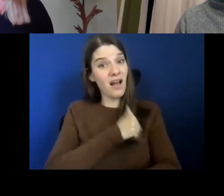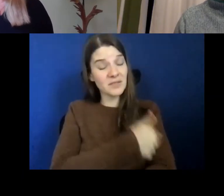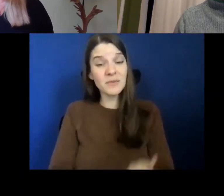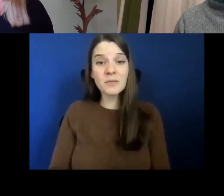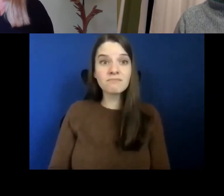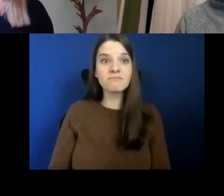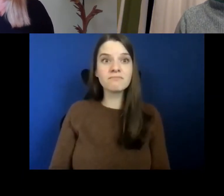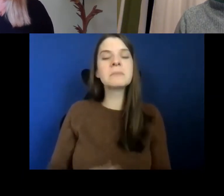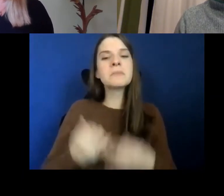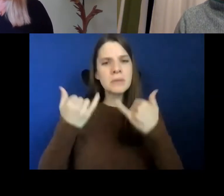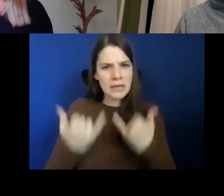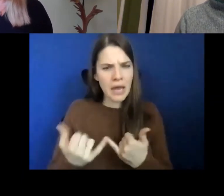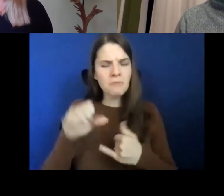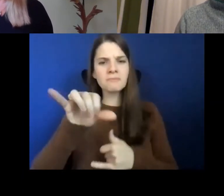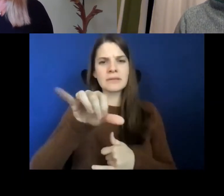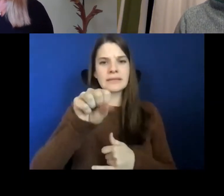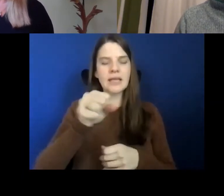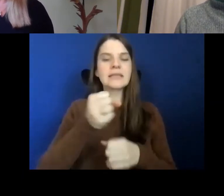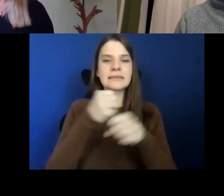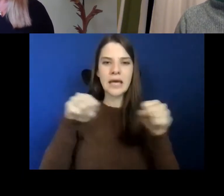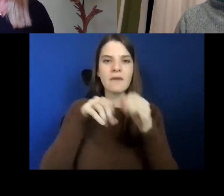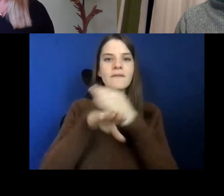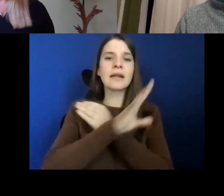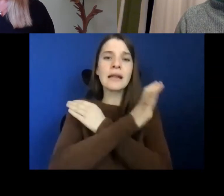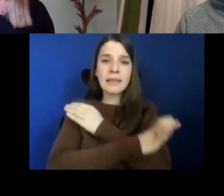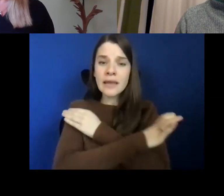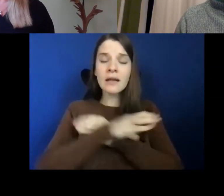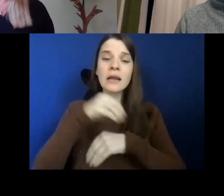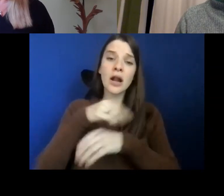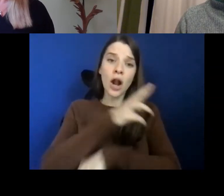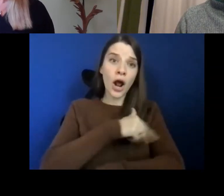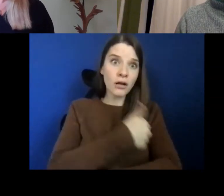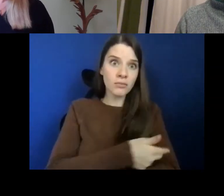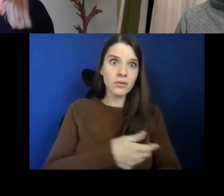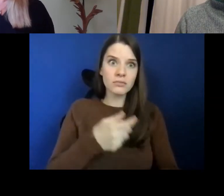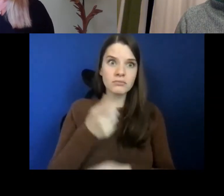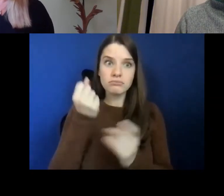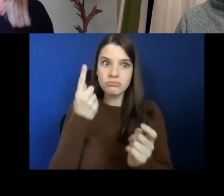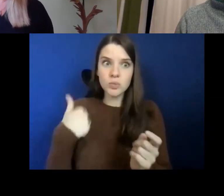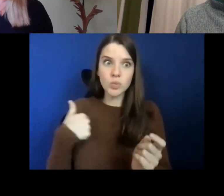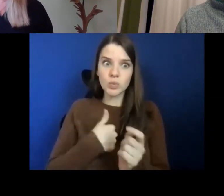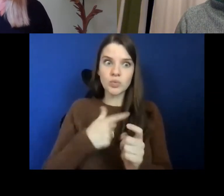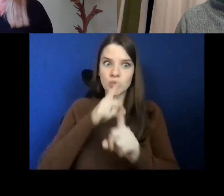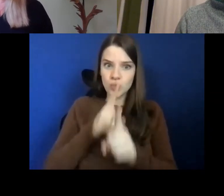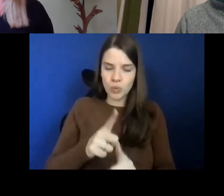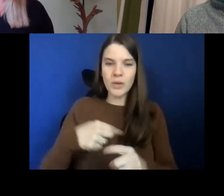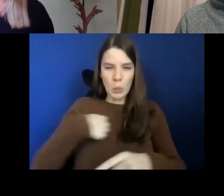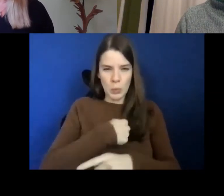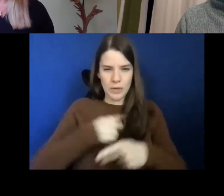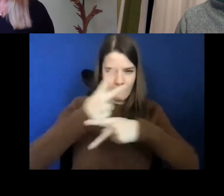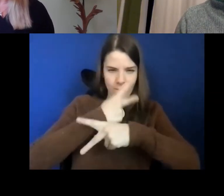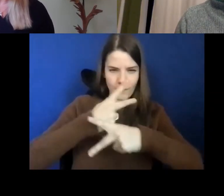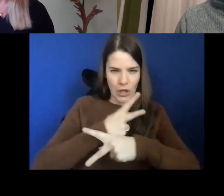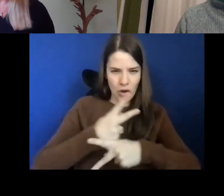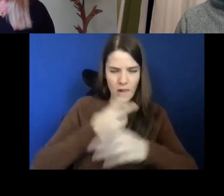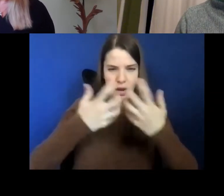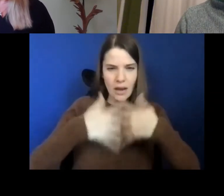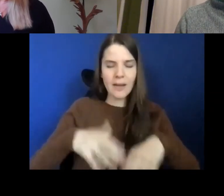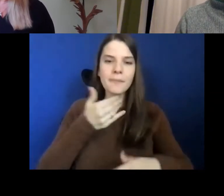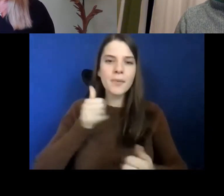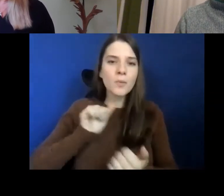now safe to come into a clinic and a hospital because we really figured out how to do this in a safe